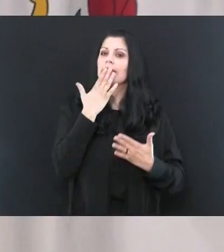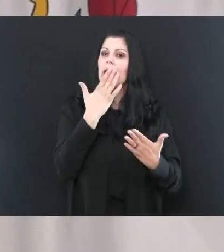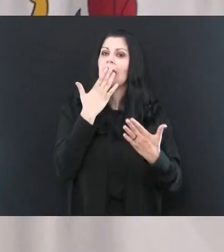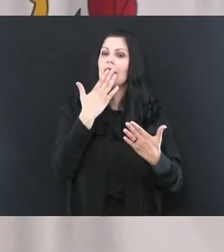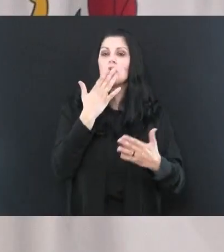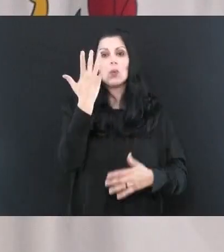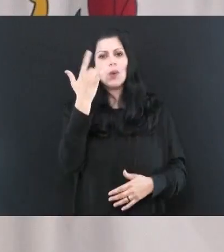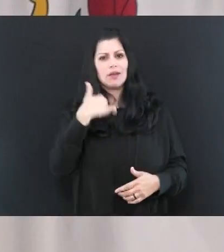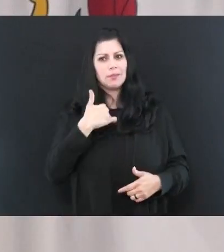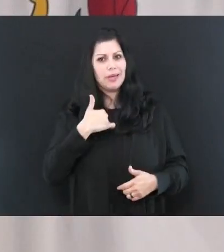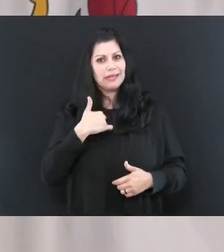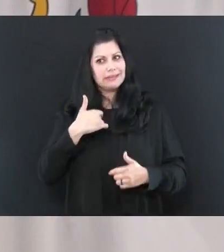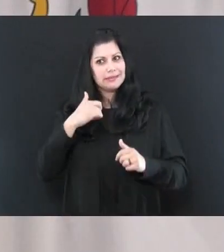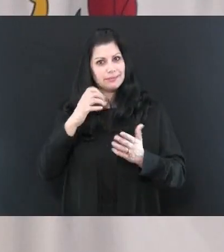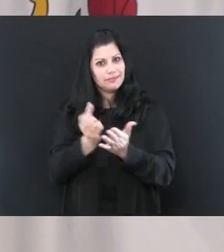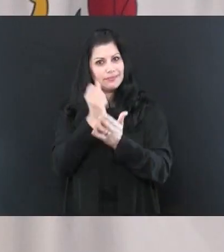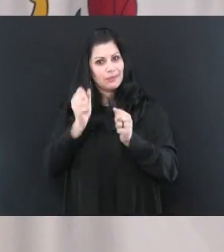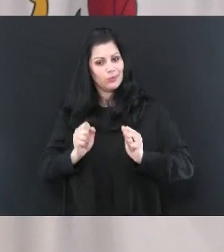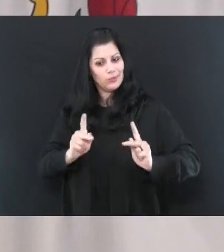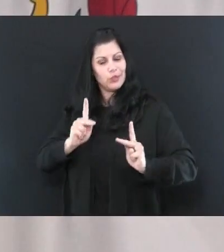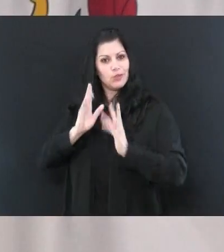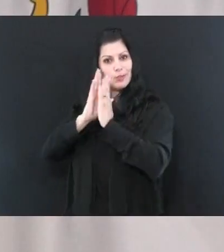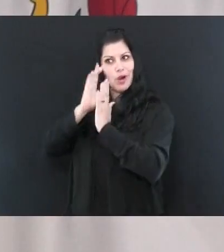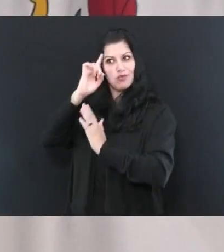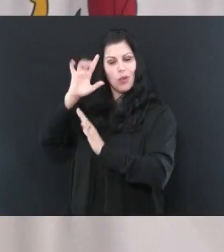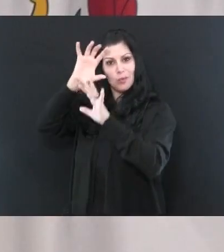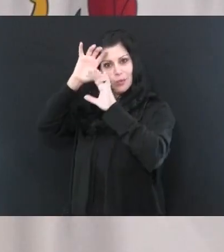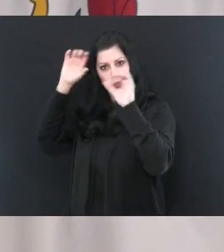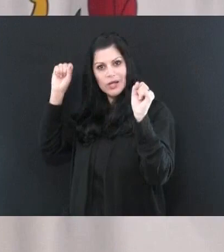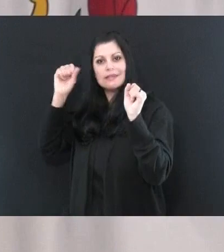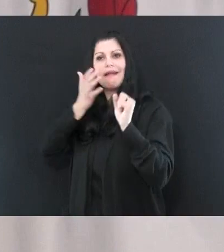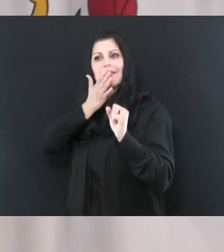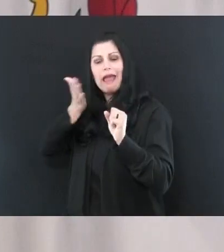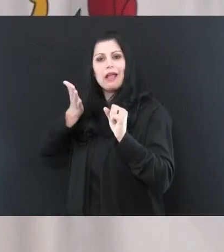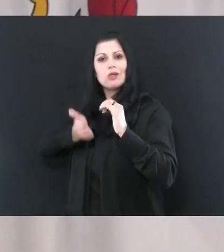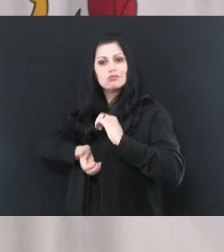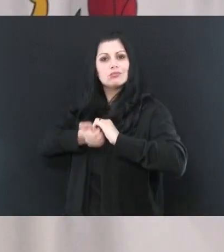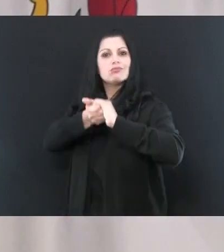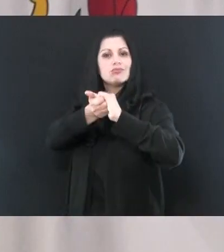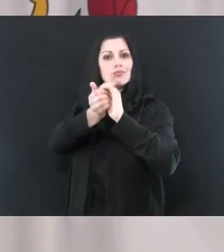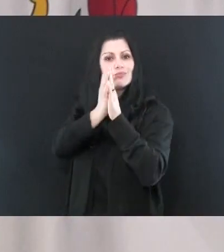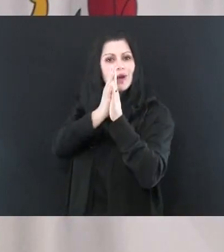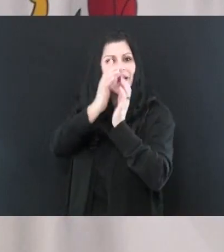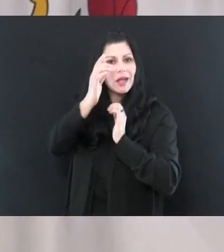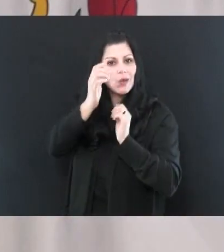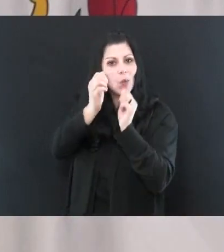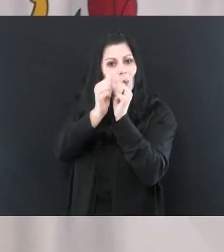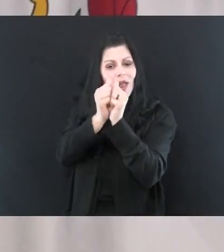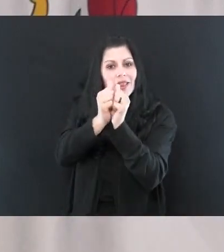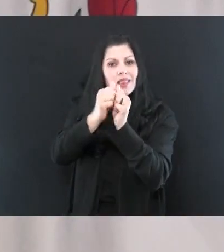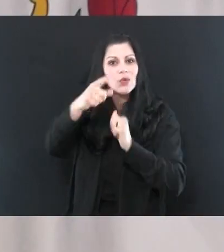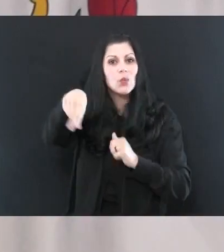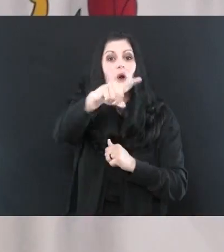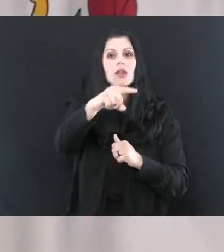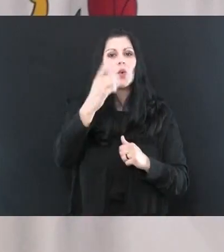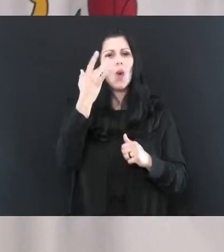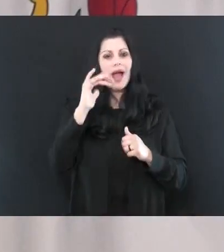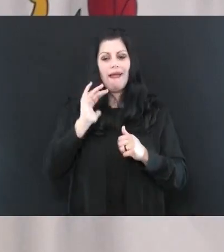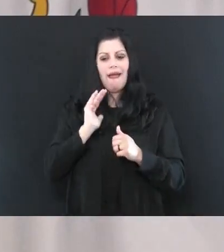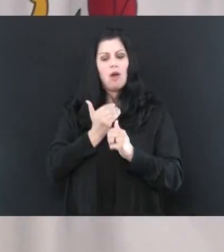you and pray for our president, and as our Bible teaches us in every way to pray for our